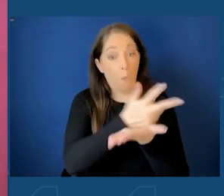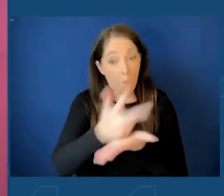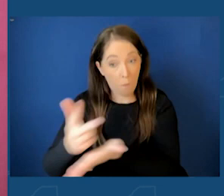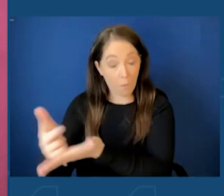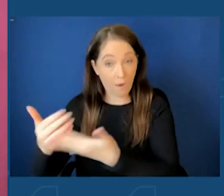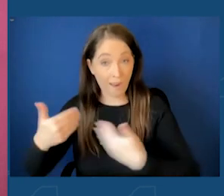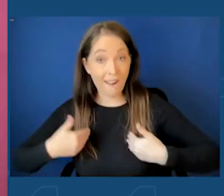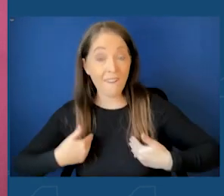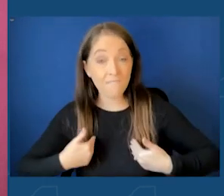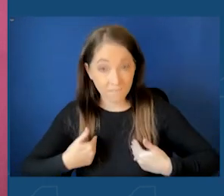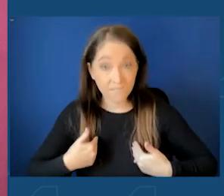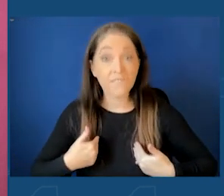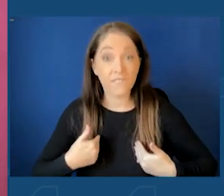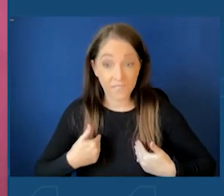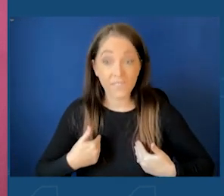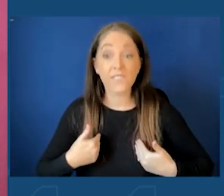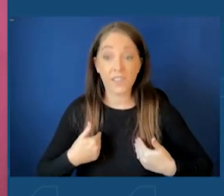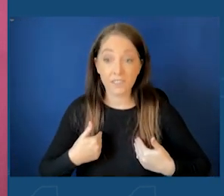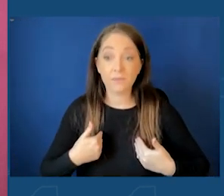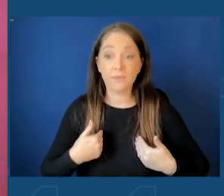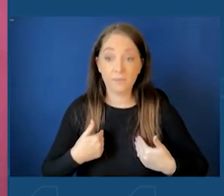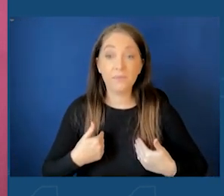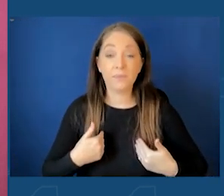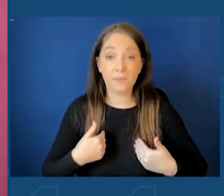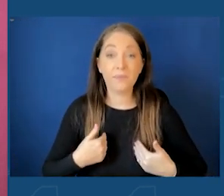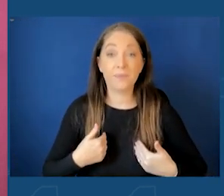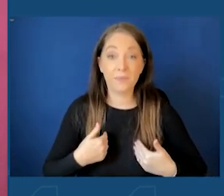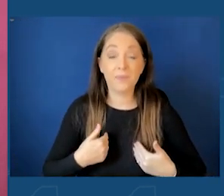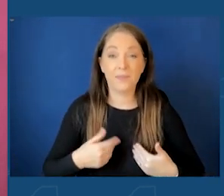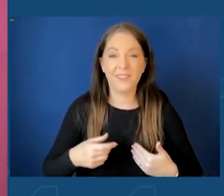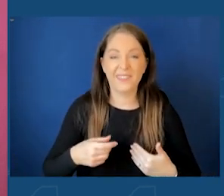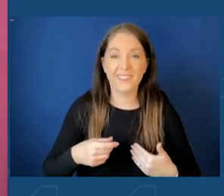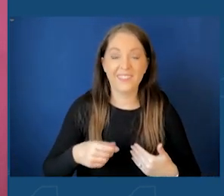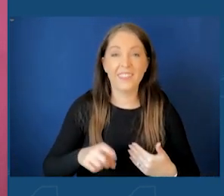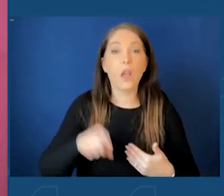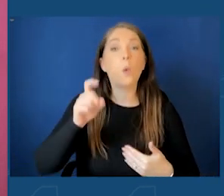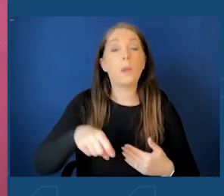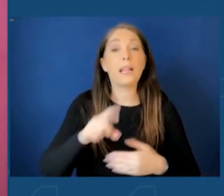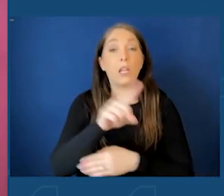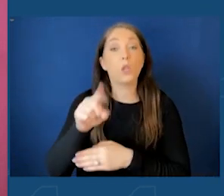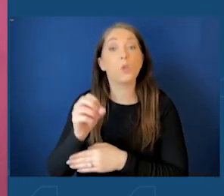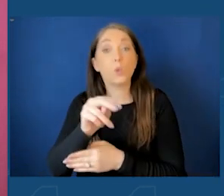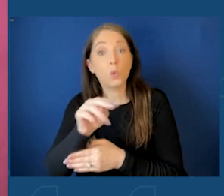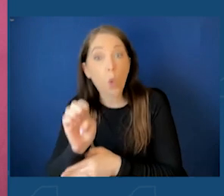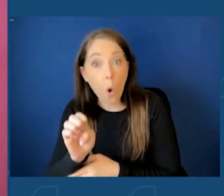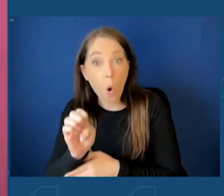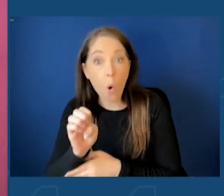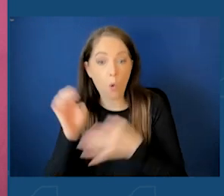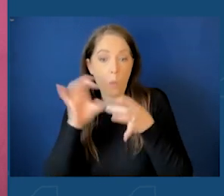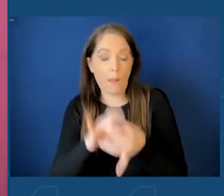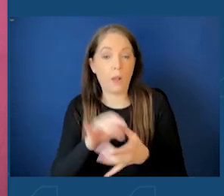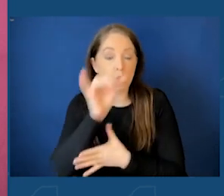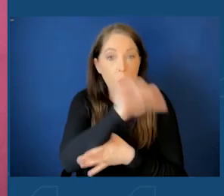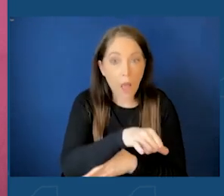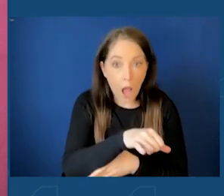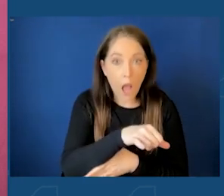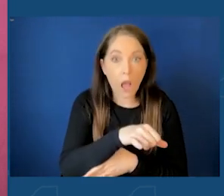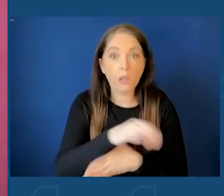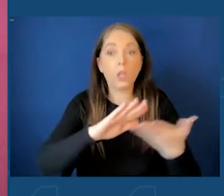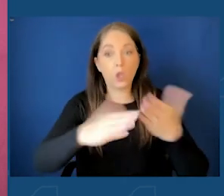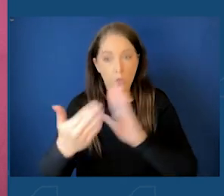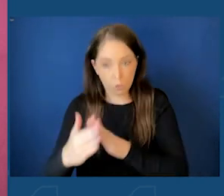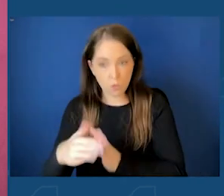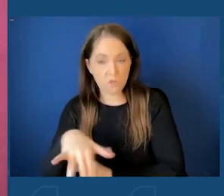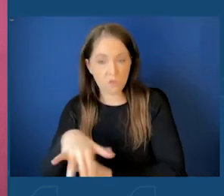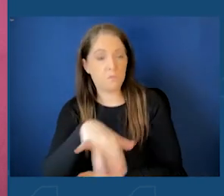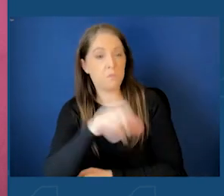housing. The community bought into that. We had to get a zoning variance, and the community bought into that. The community trusted us as